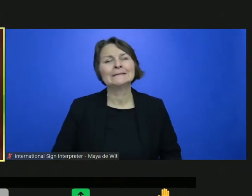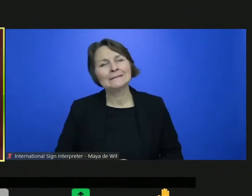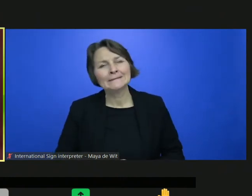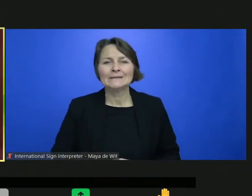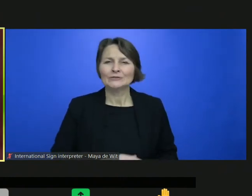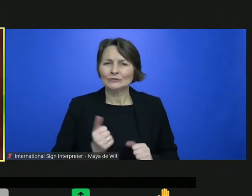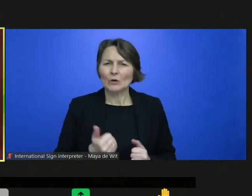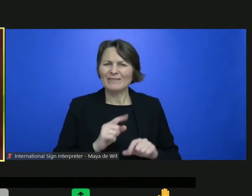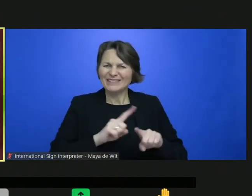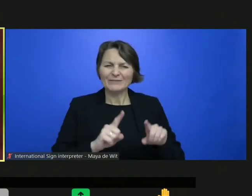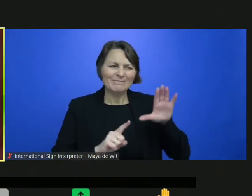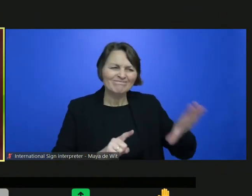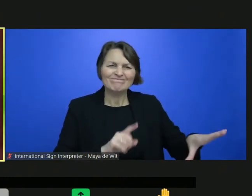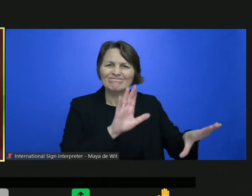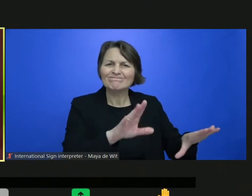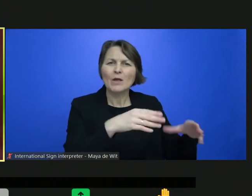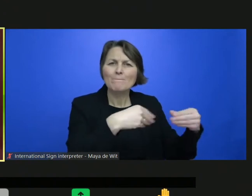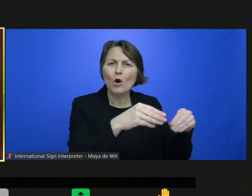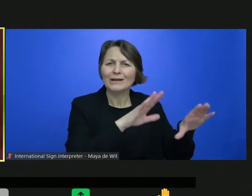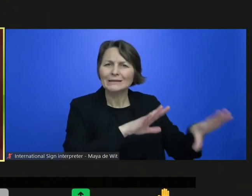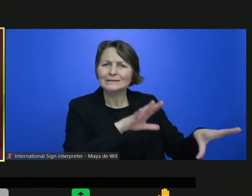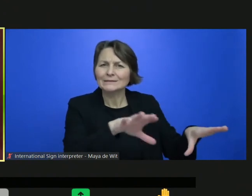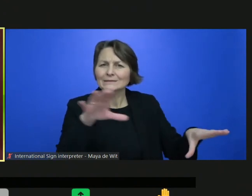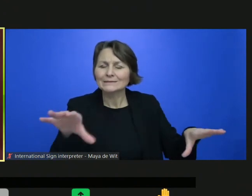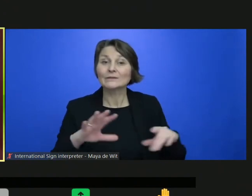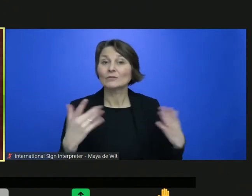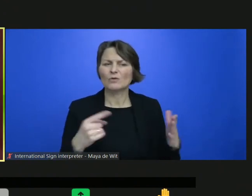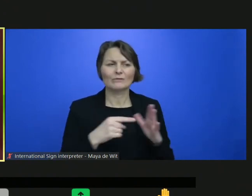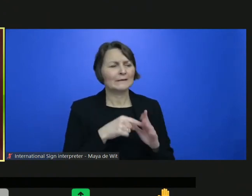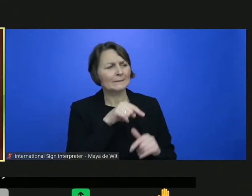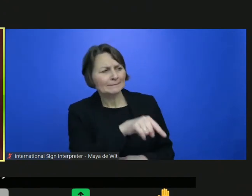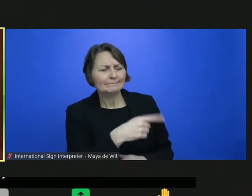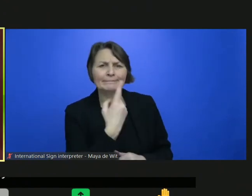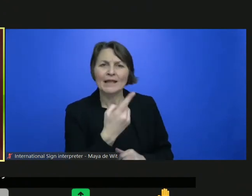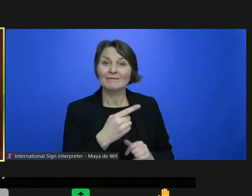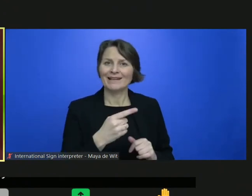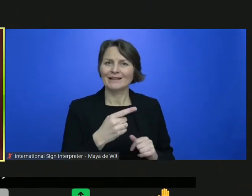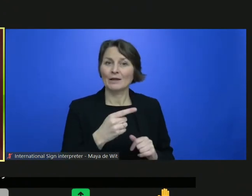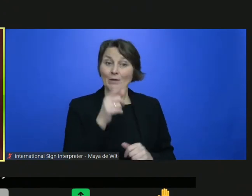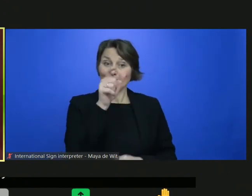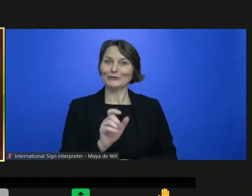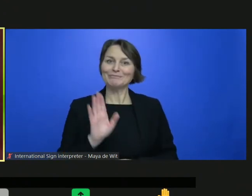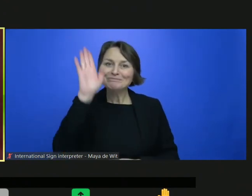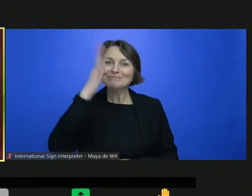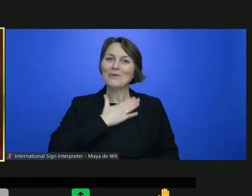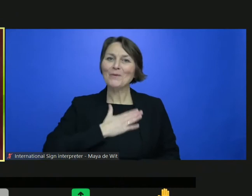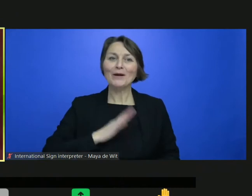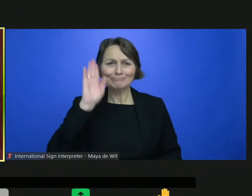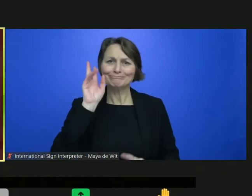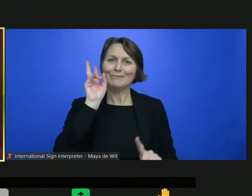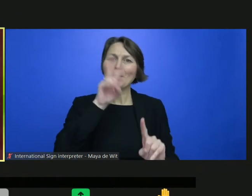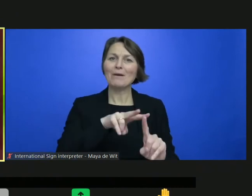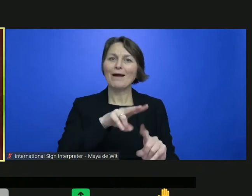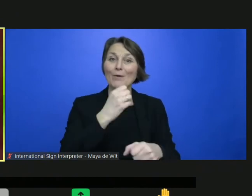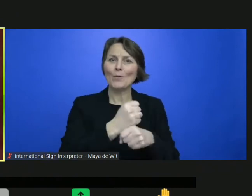you know, testing CVs to doing all kinds of assessments and so on, we realized we were looking at AI-powered tools